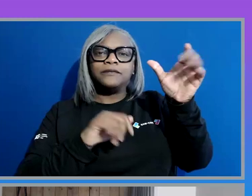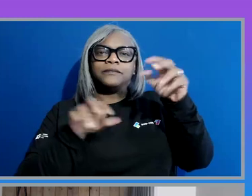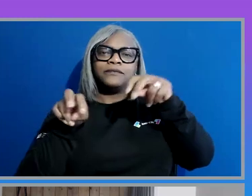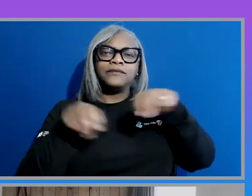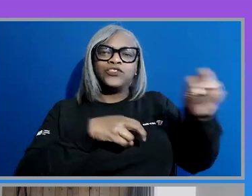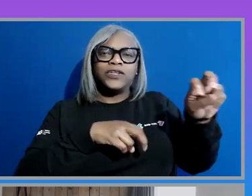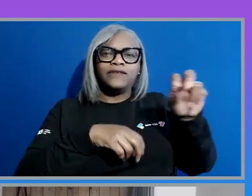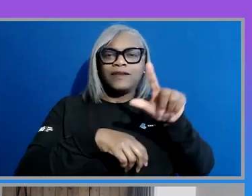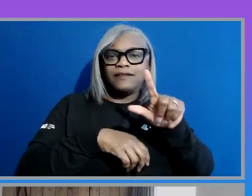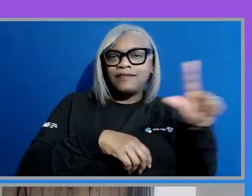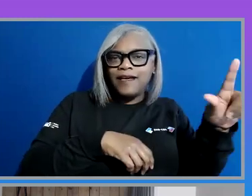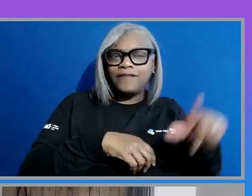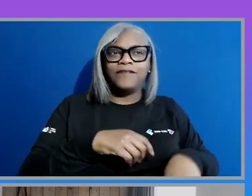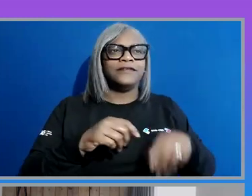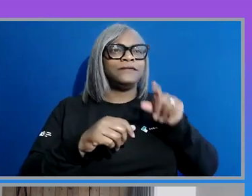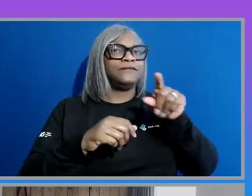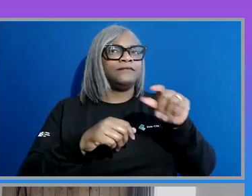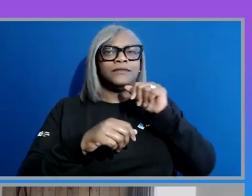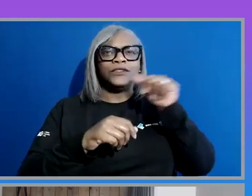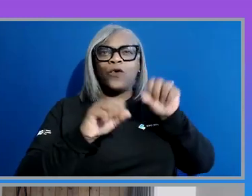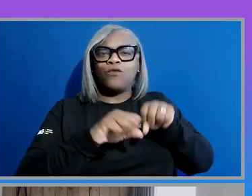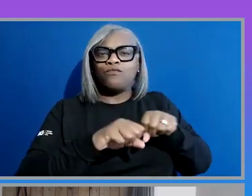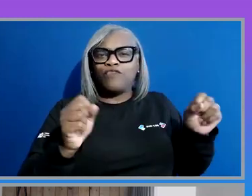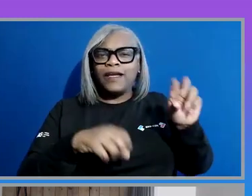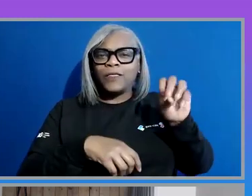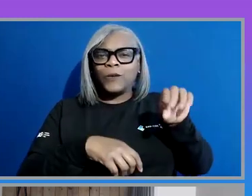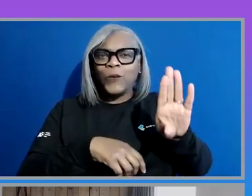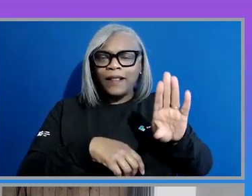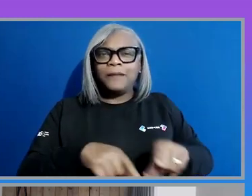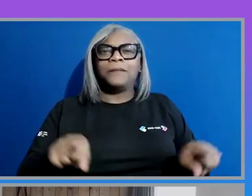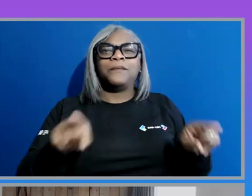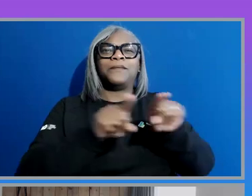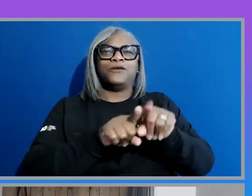web, and how JavaScript engineers can be more accessibility forward.